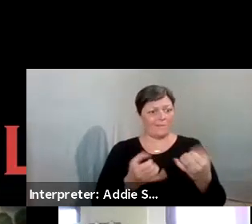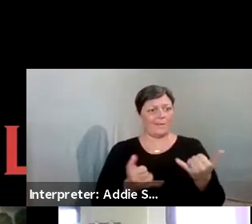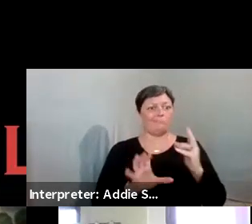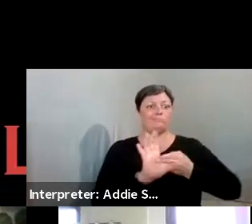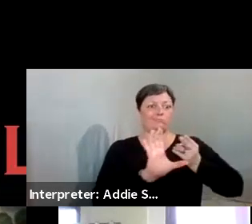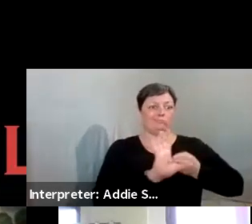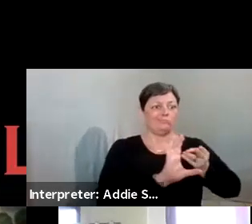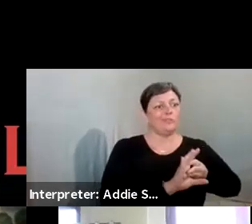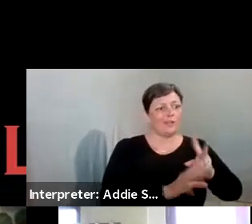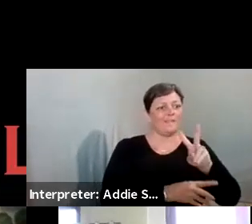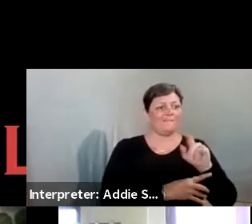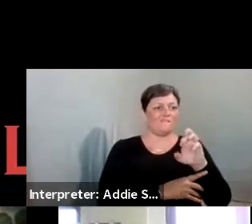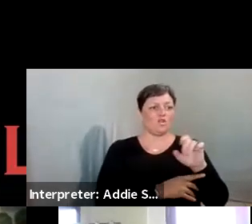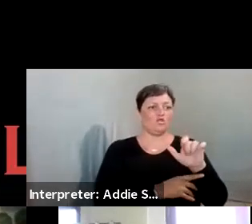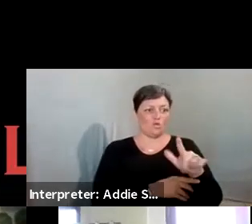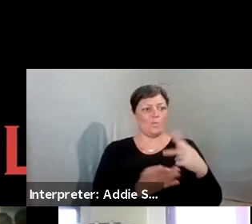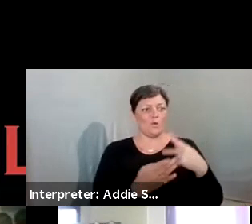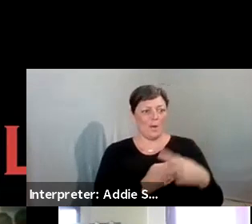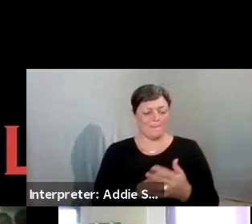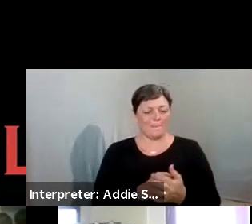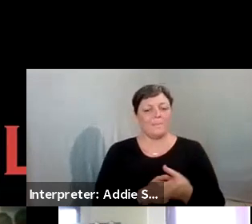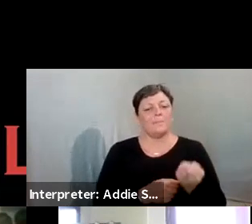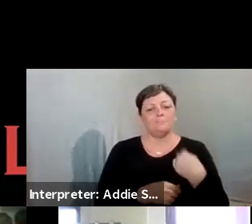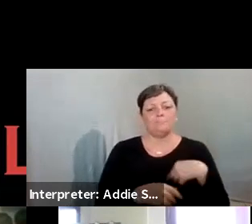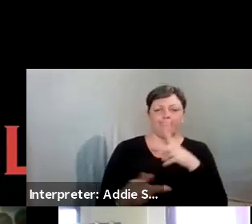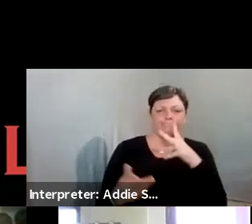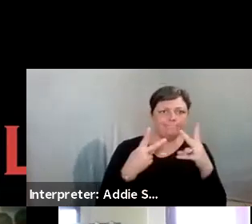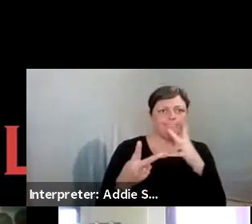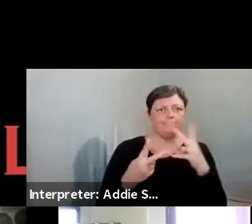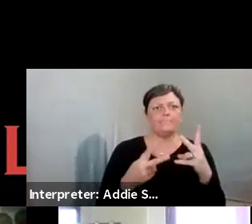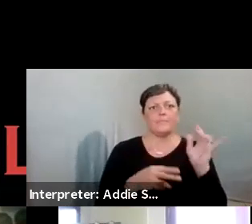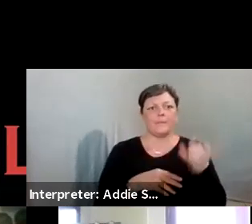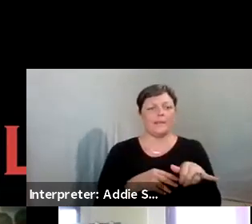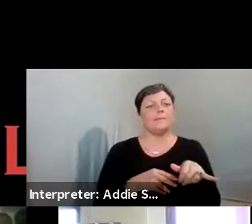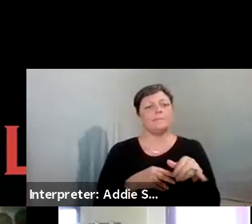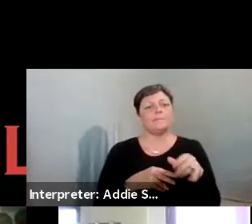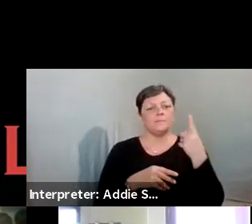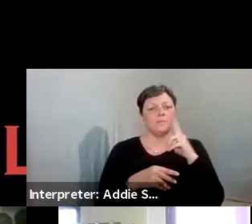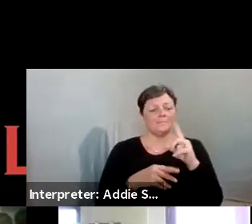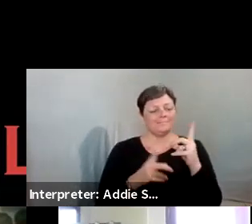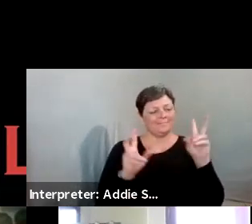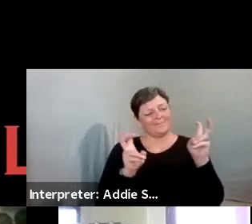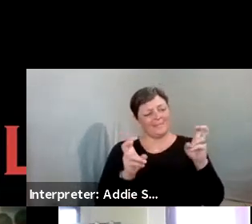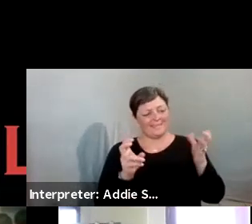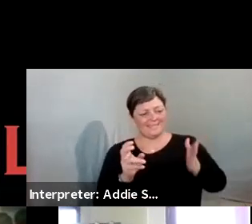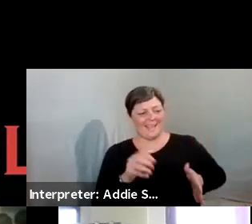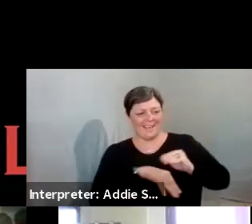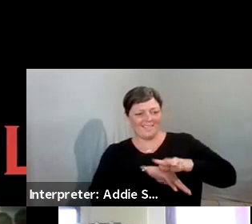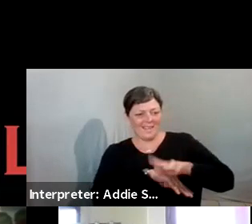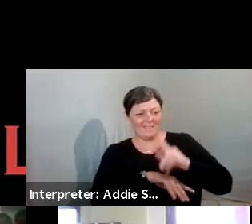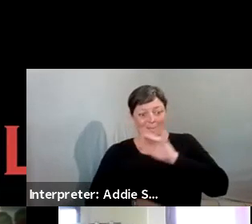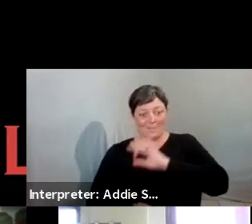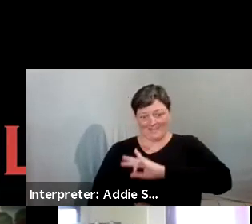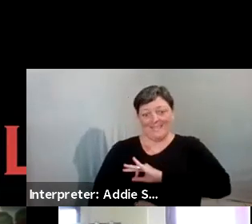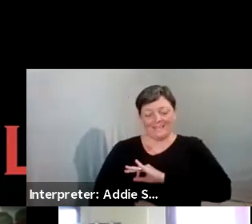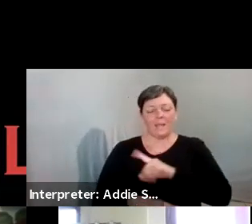of our virtual programming. So I think we've seen that as been one of the side effects as a benefit for the organization. But